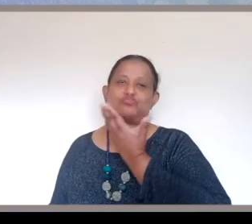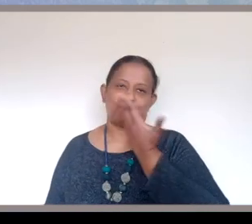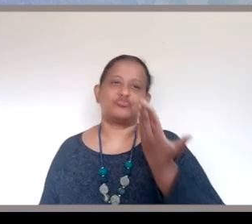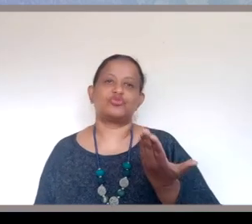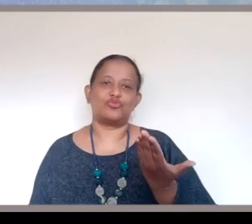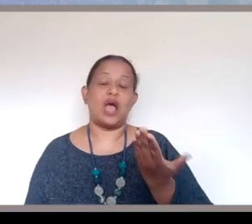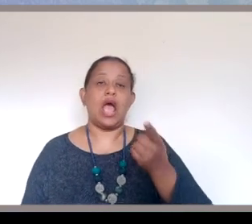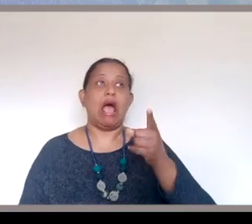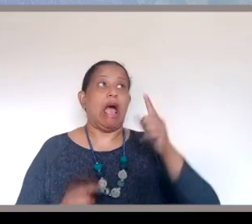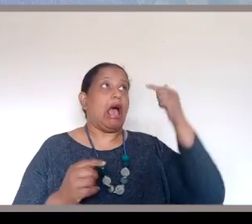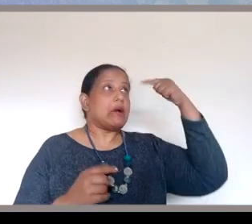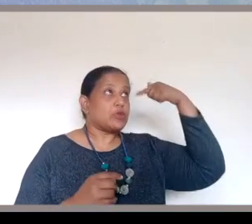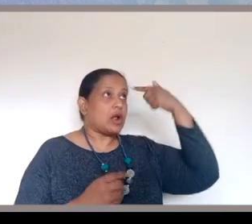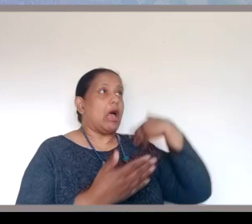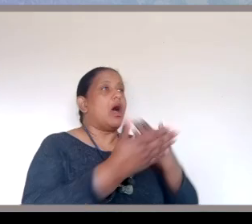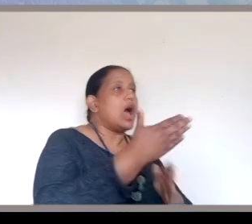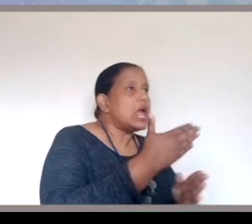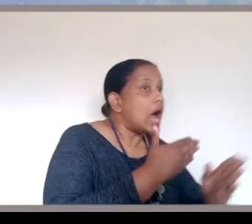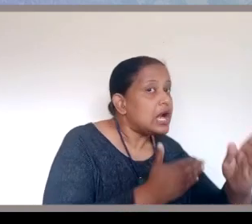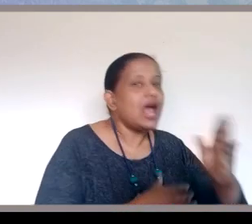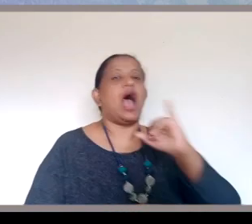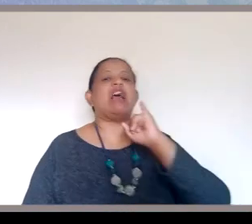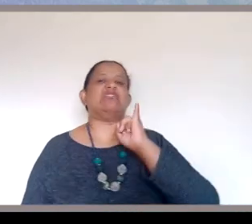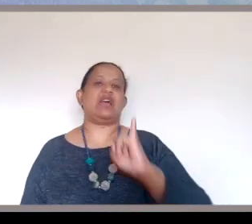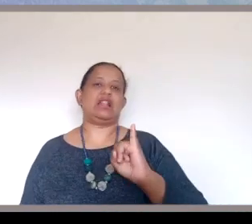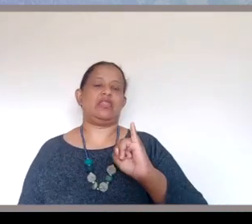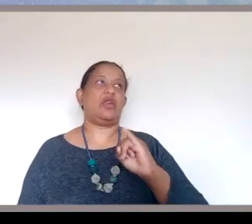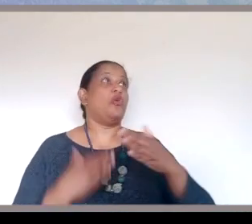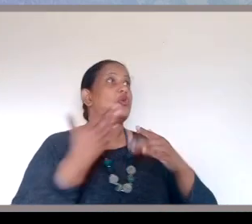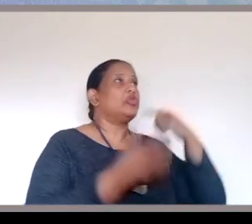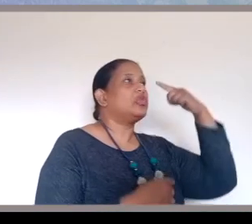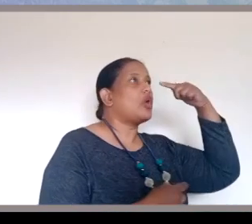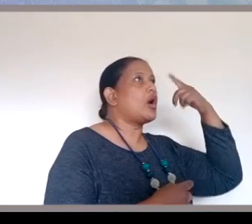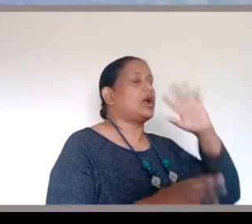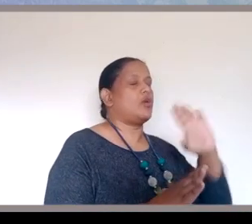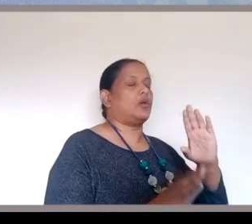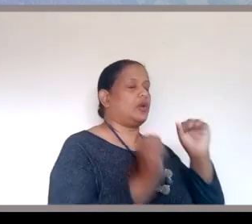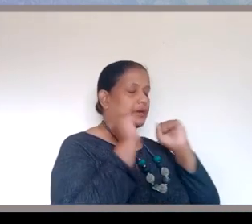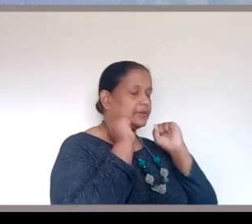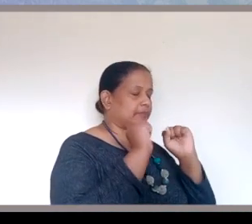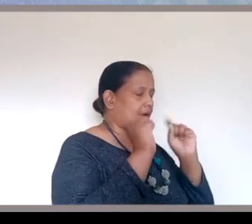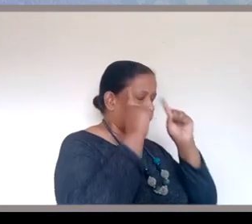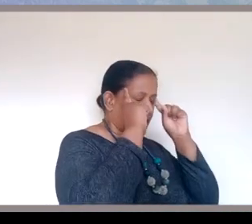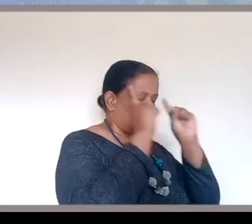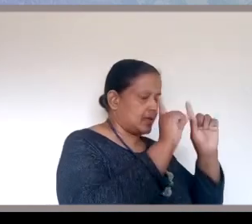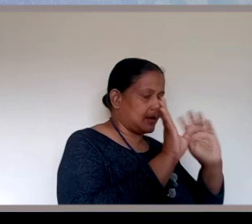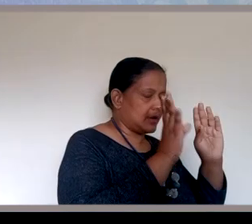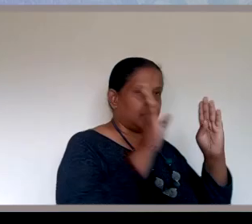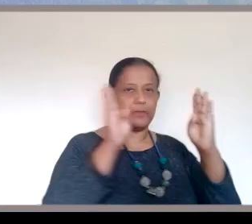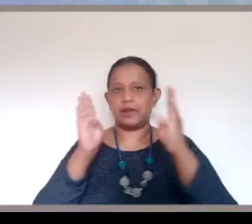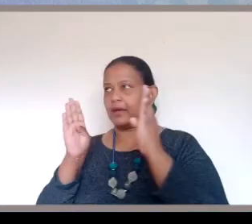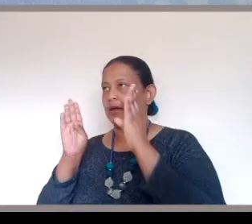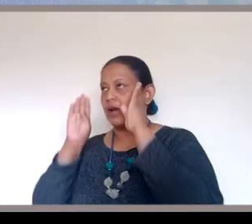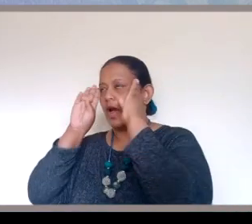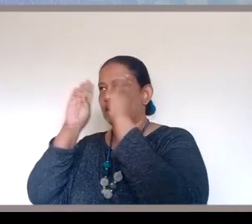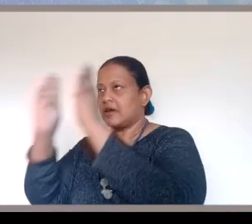mind. But you know what? What you can do is you can reject those thoughts and change your mind.